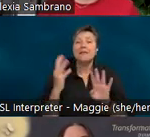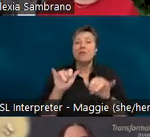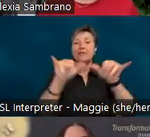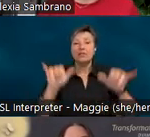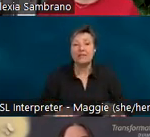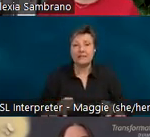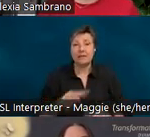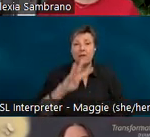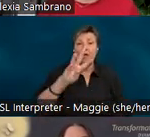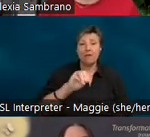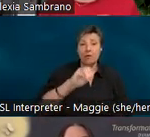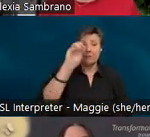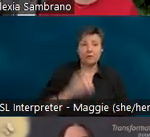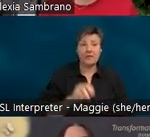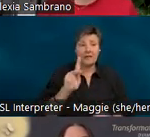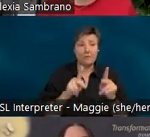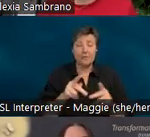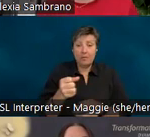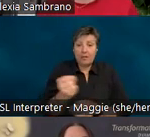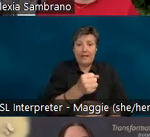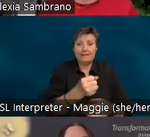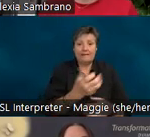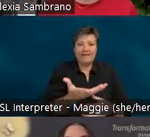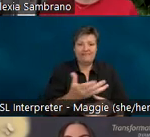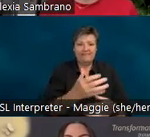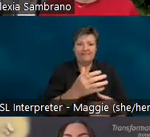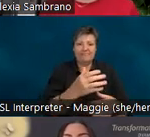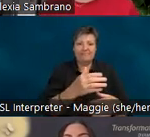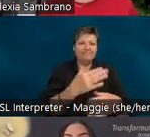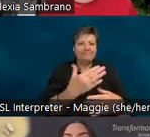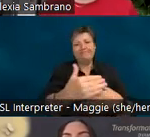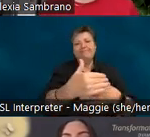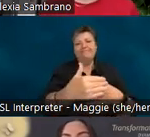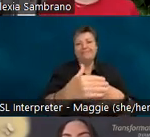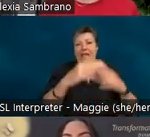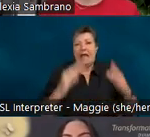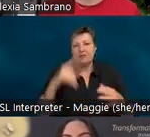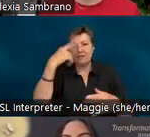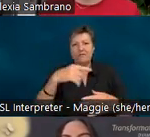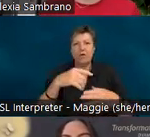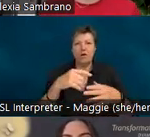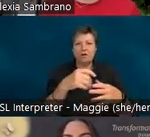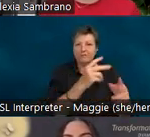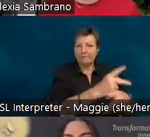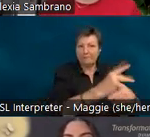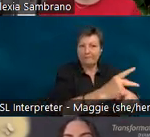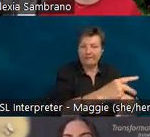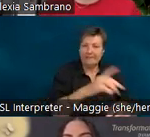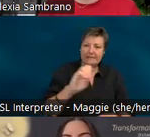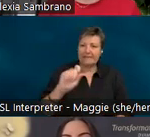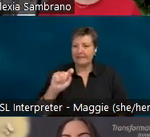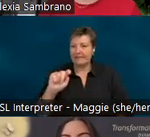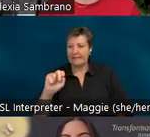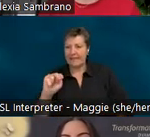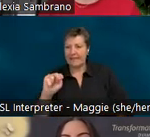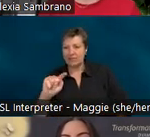or federal detention centers report being sexually abused during their time there. And LGBTQ+ people as a whole are 97 times